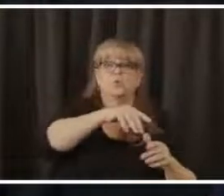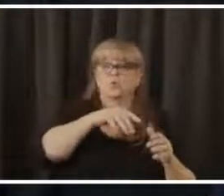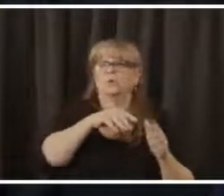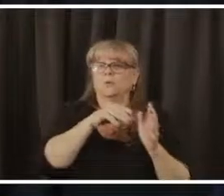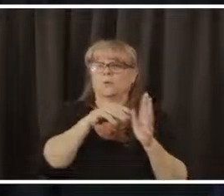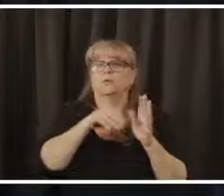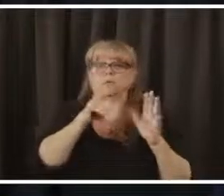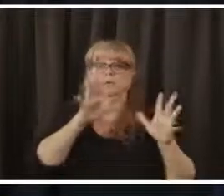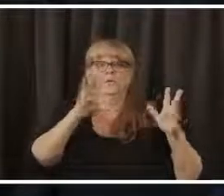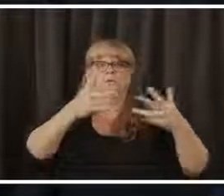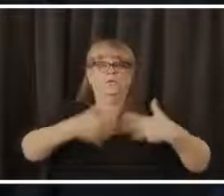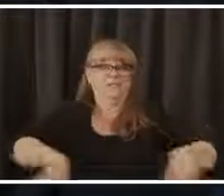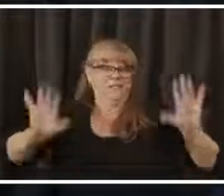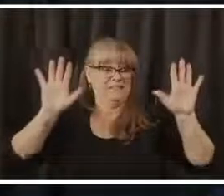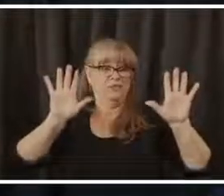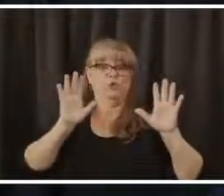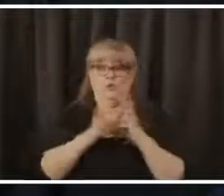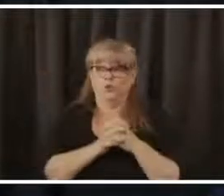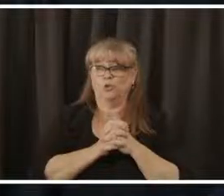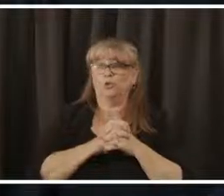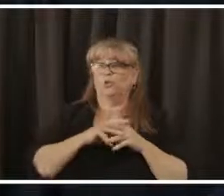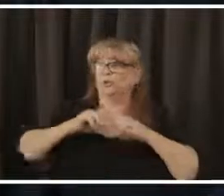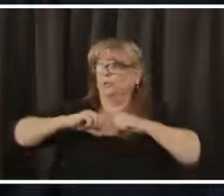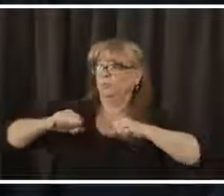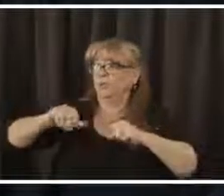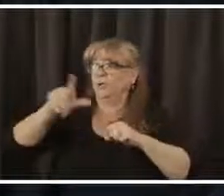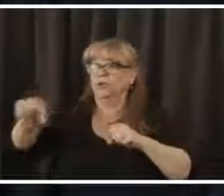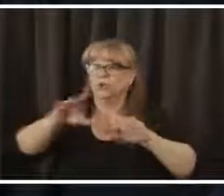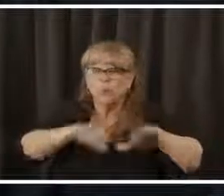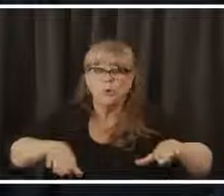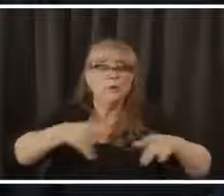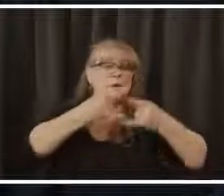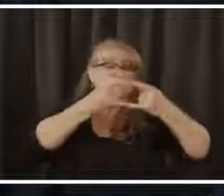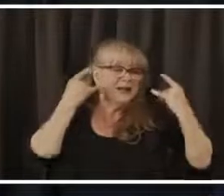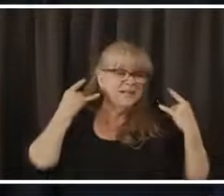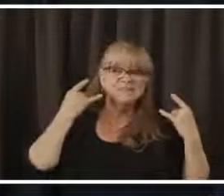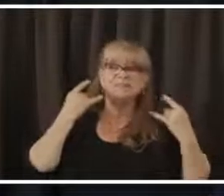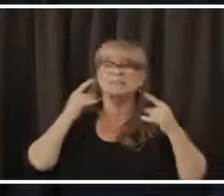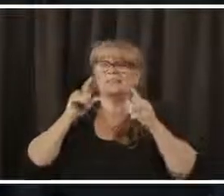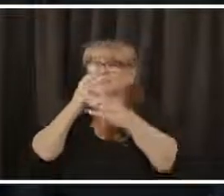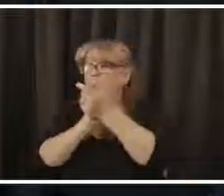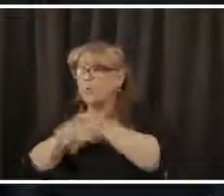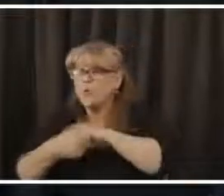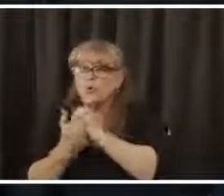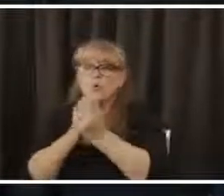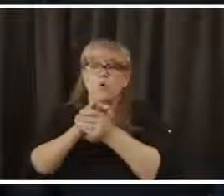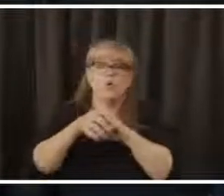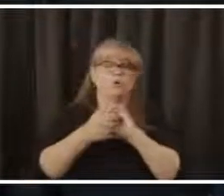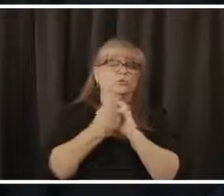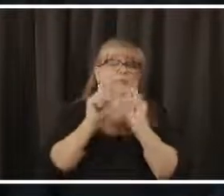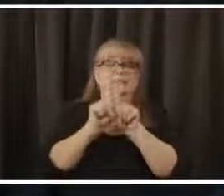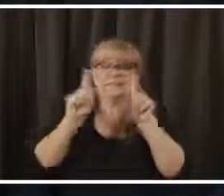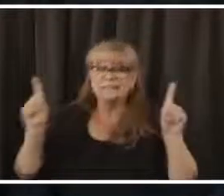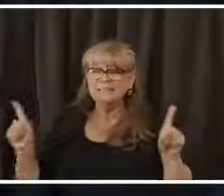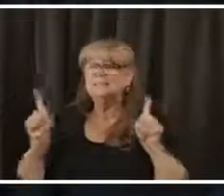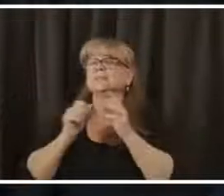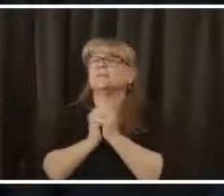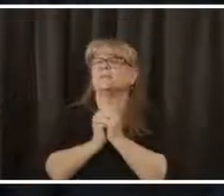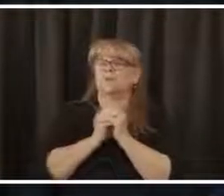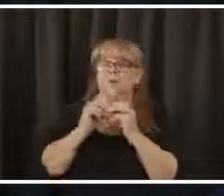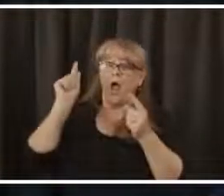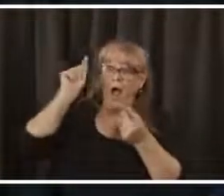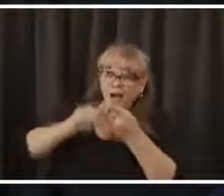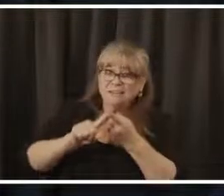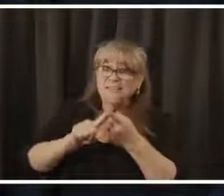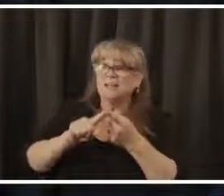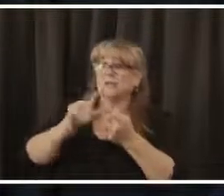with the types of precautions they've been taking to avoid major outbreaks, and the mask wearing, and of course the